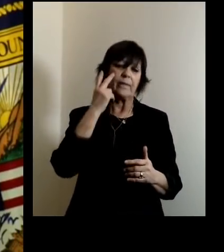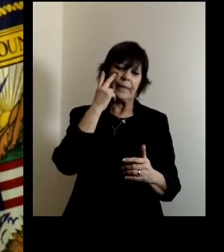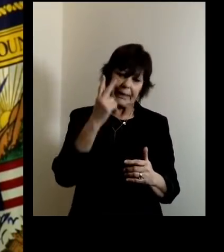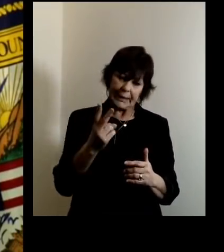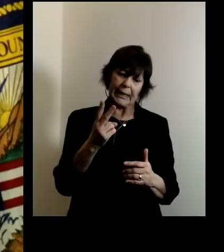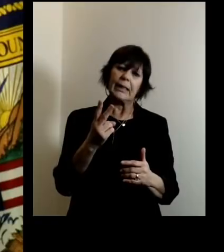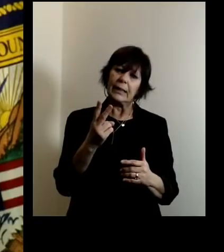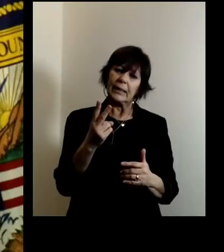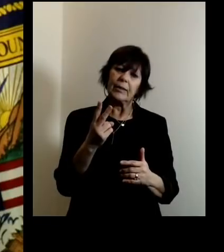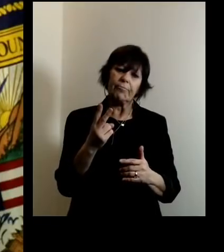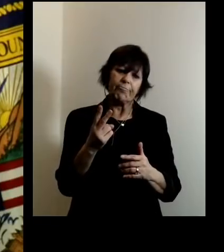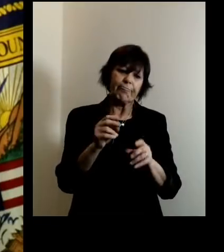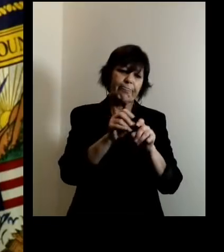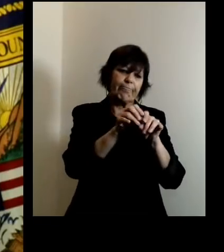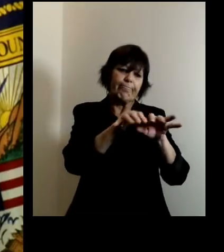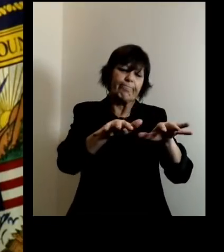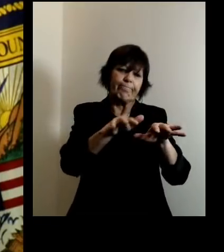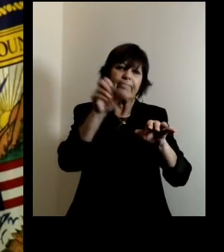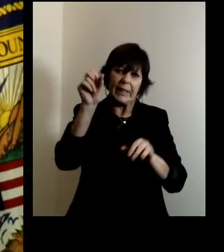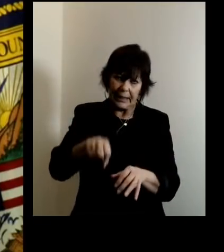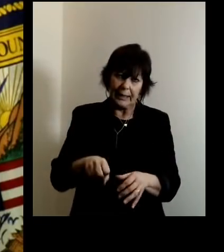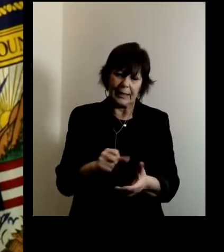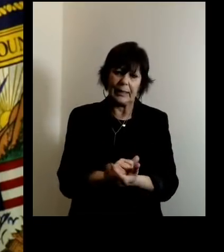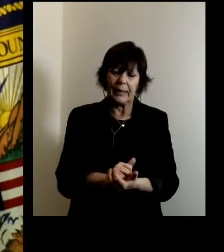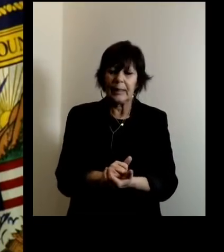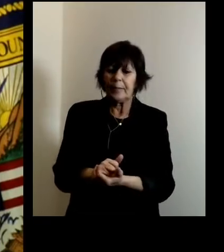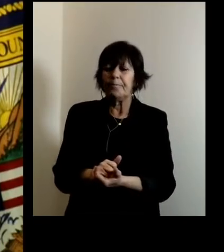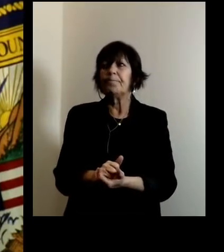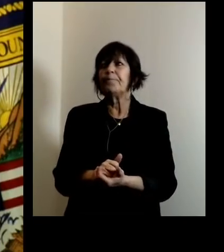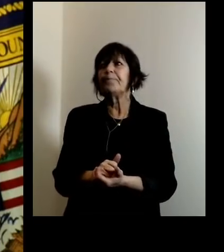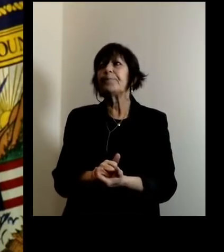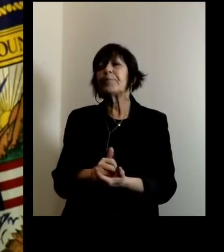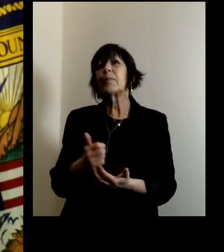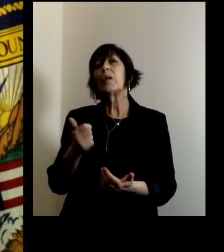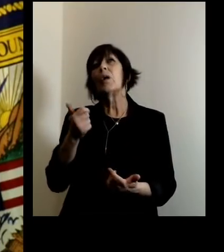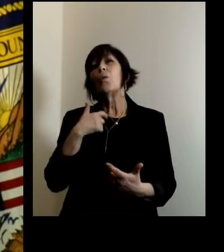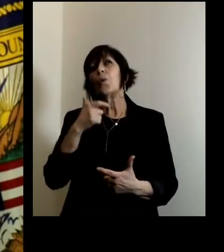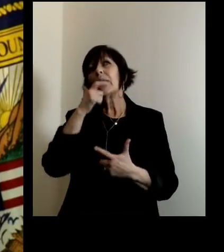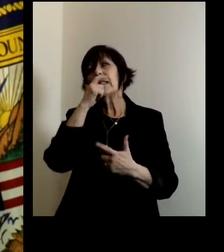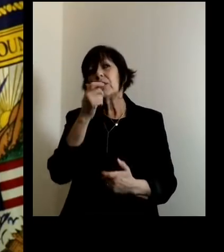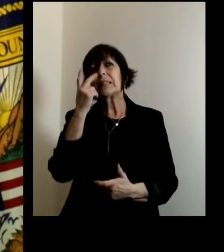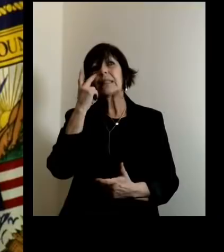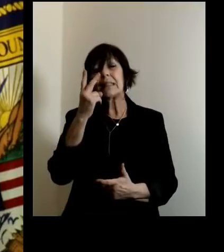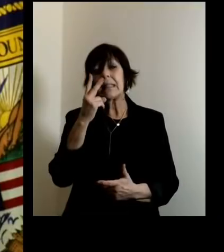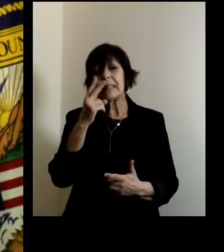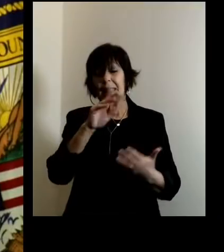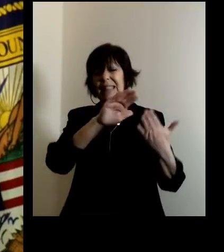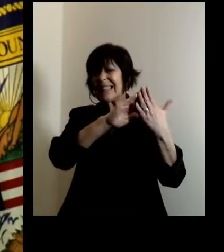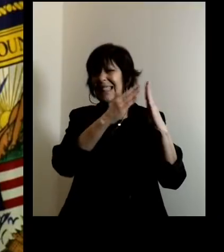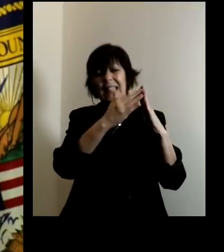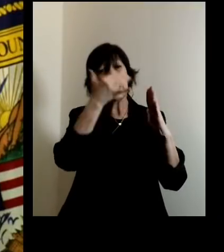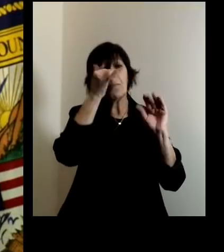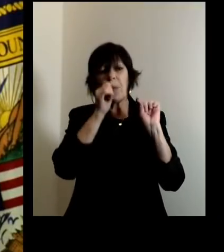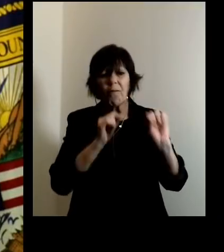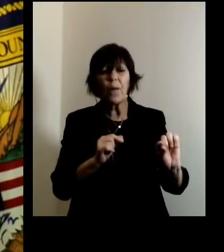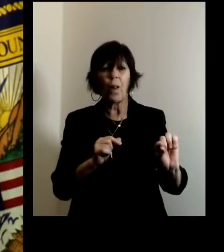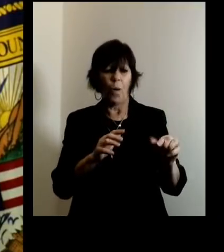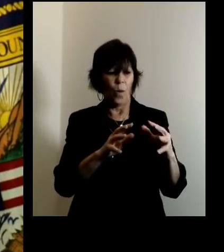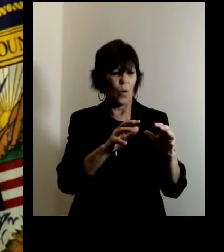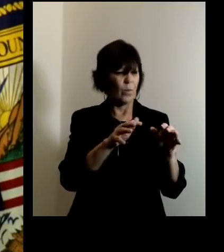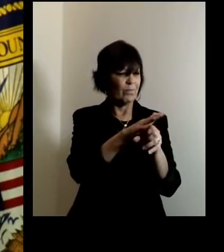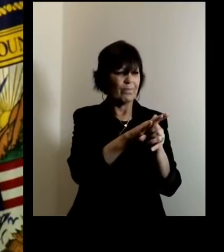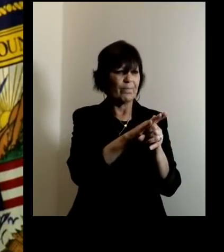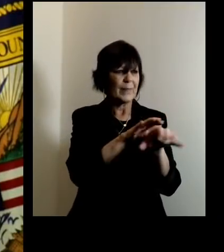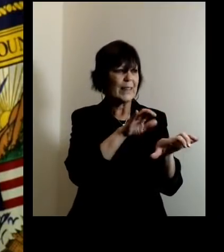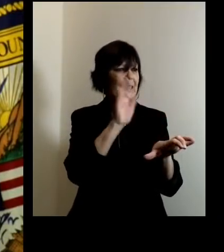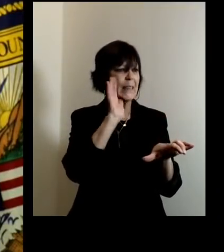of the Erie County growth. There's no doubt about it. We're really interested to see that the city of Buffalo residents seem to be